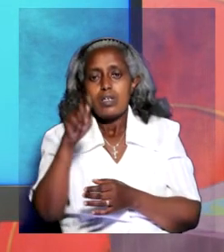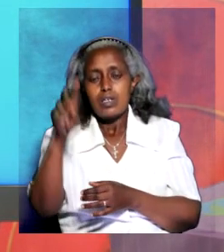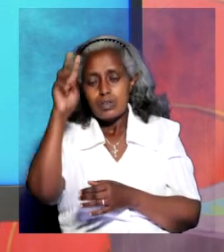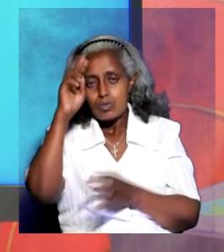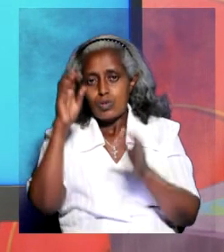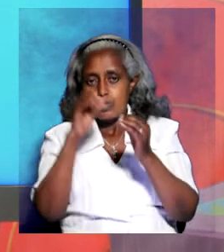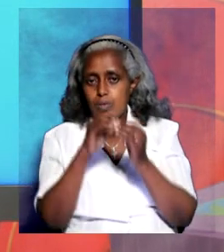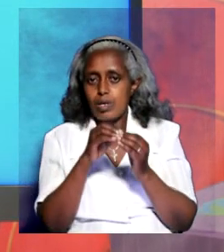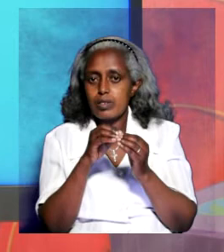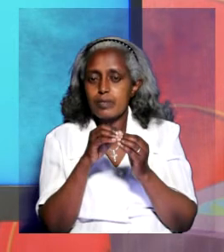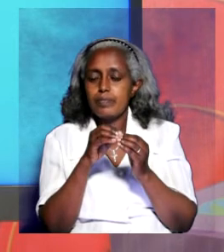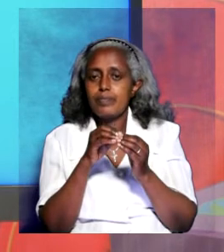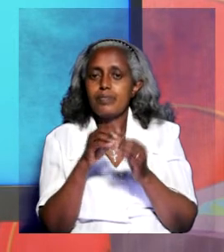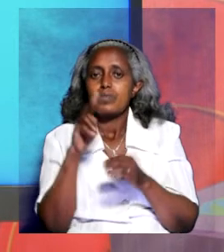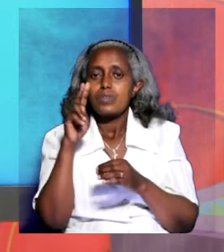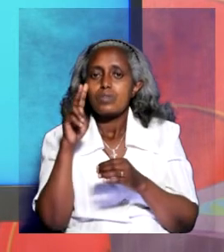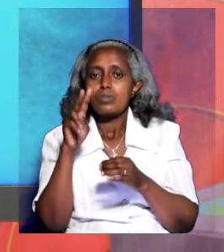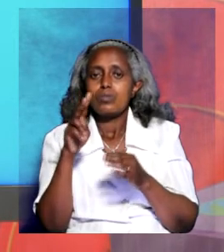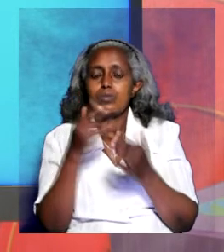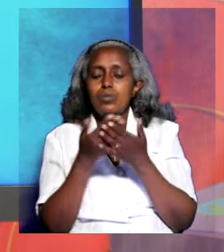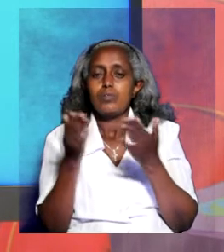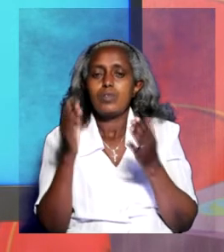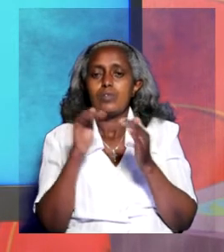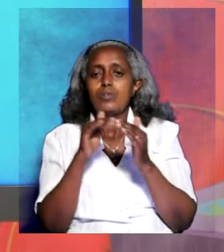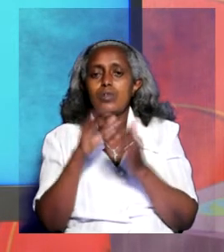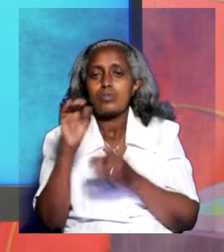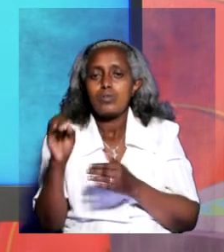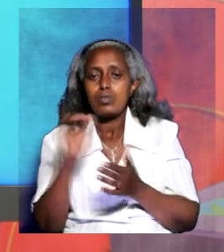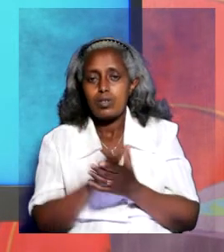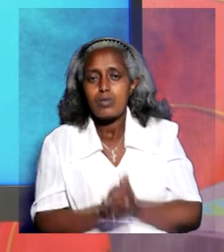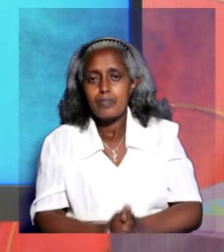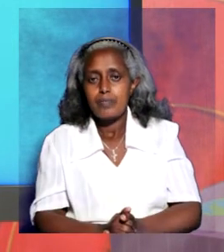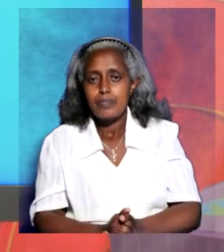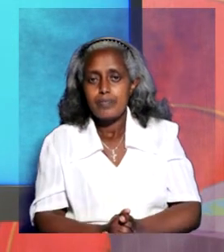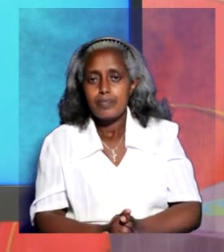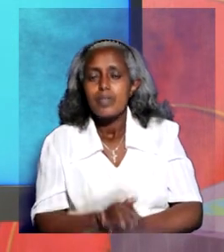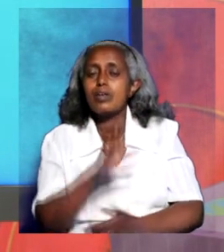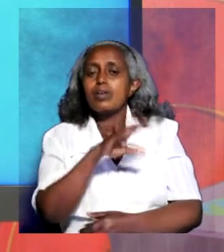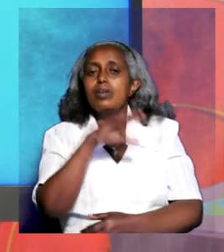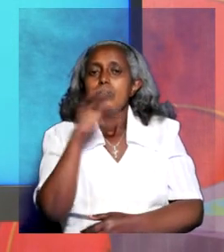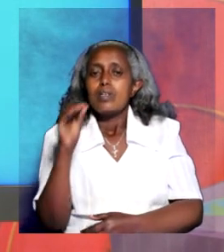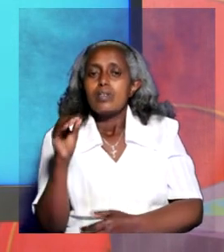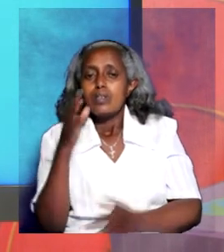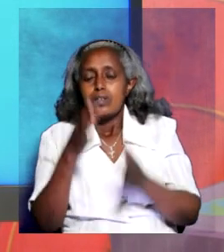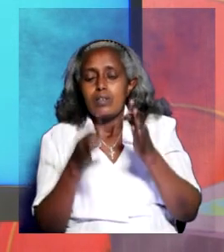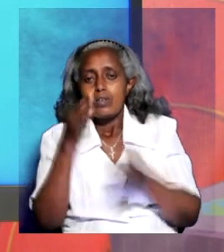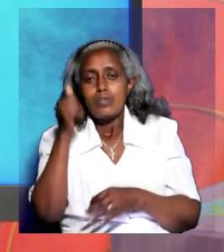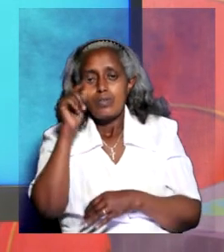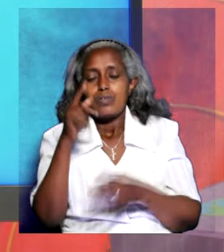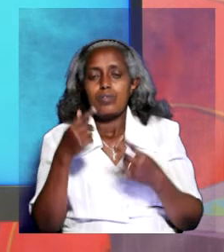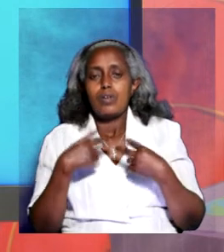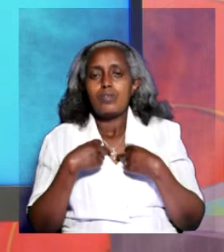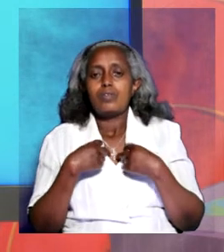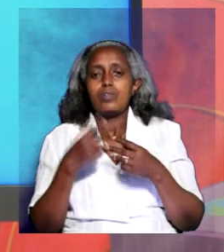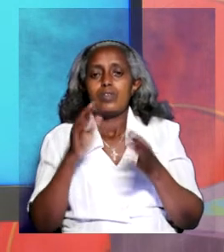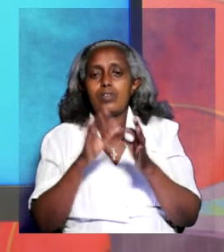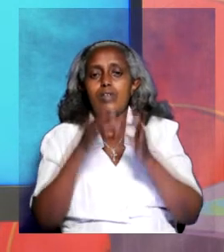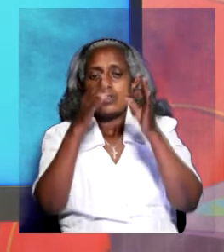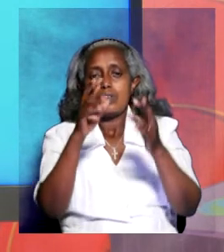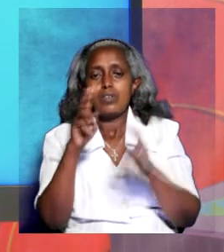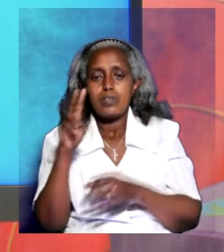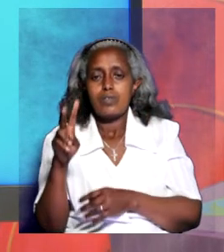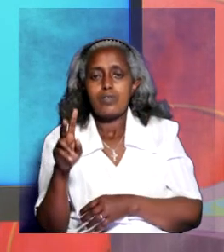squared plus 2 something is equal to 0. And if we have the translation